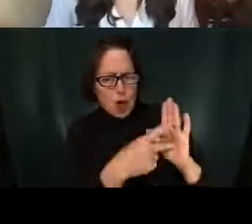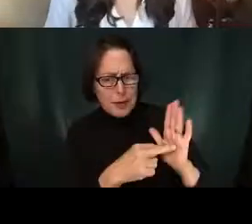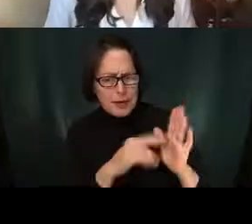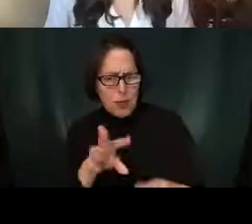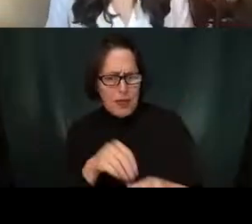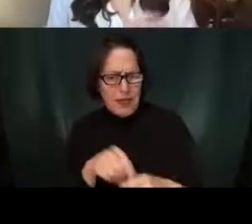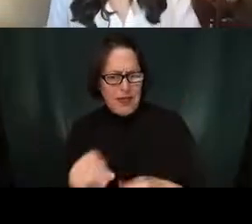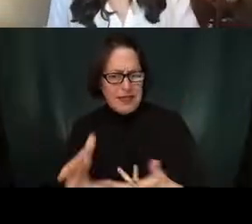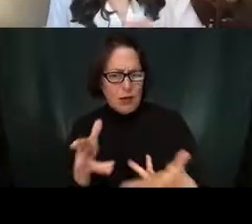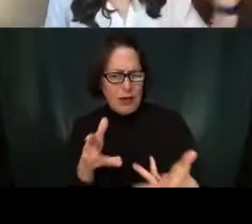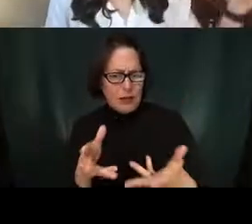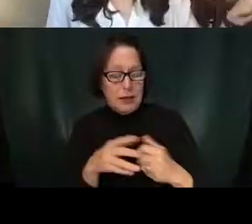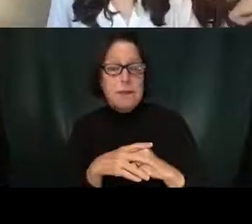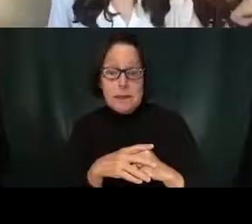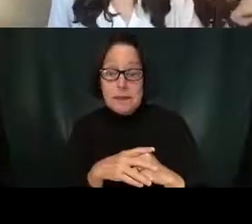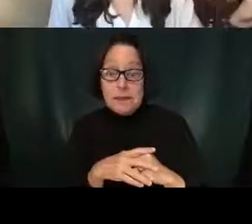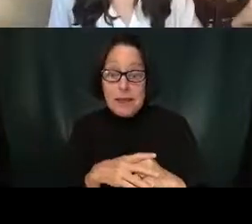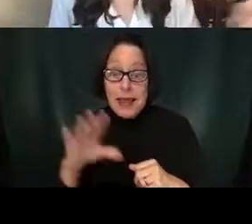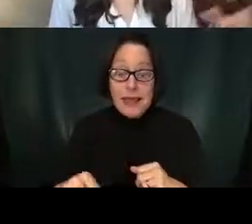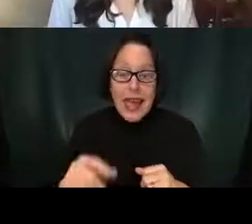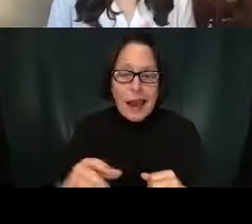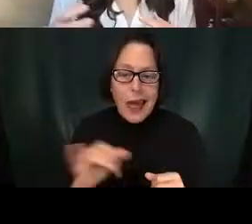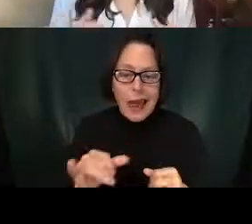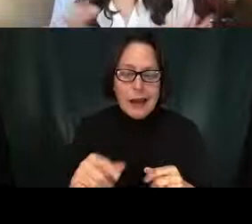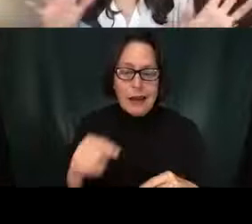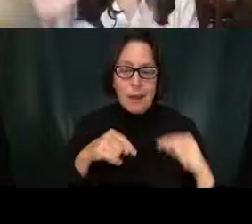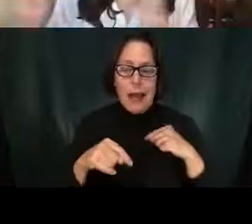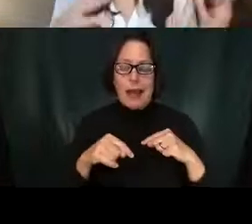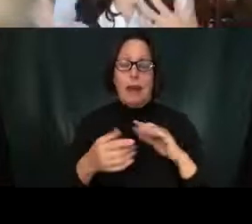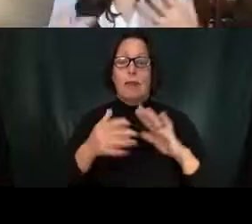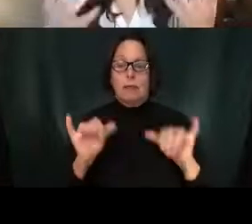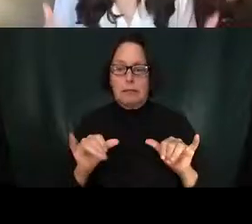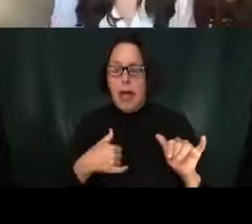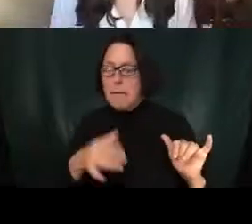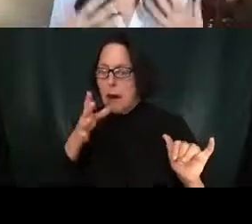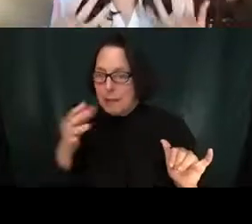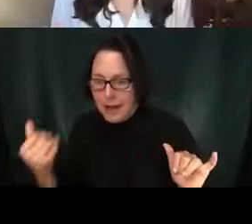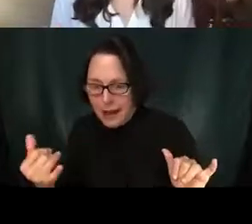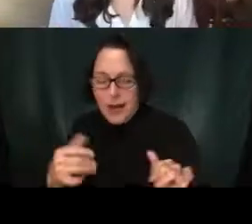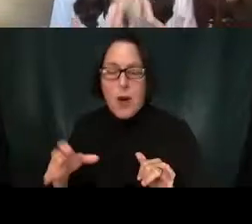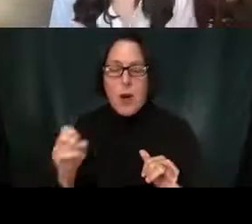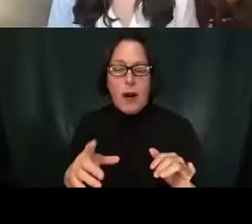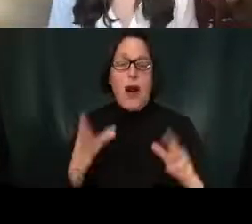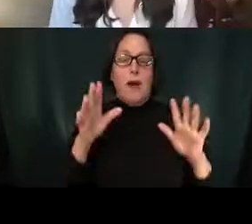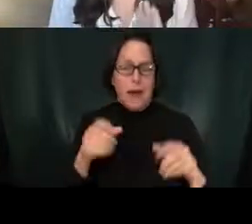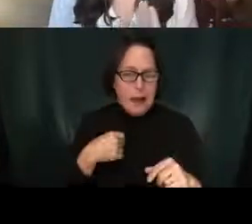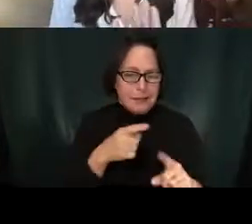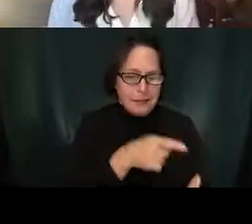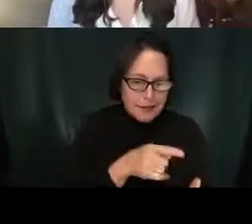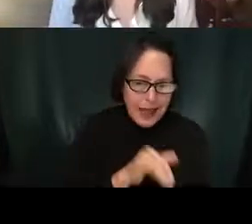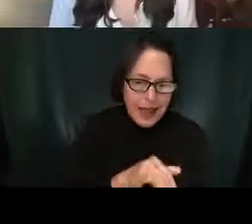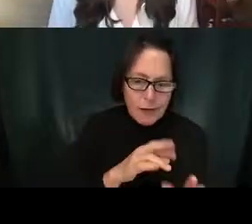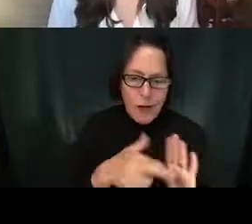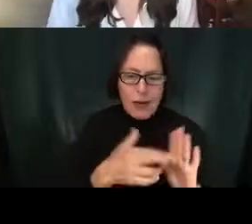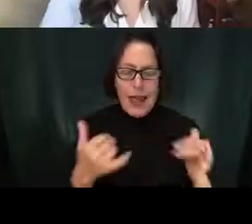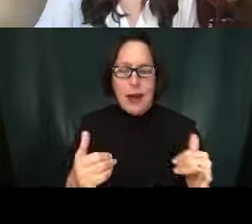find this tremendously helpful for like stepping back into being a mom and it's just being more present and more purposeful and more intentional about how I'm